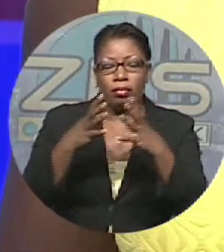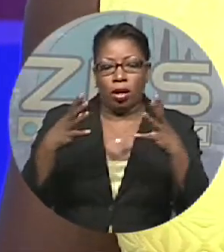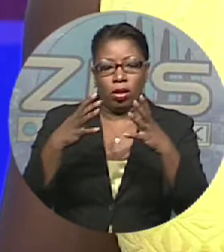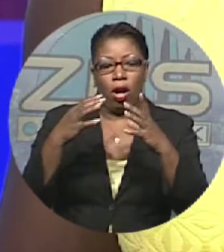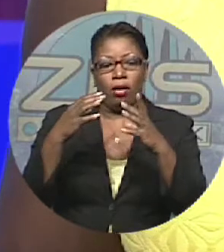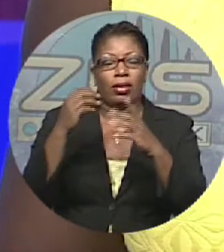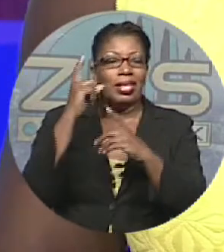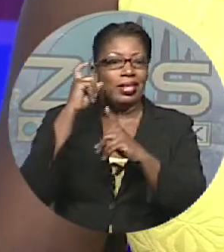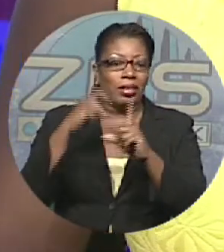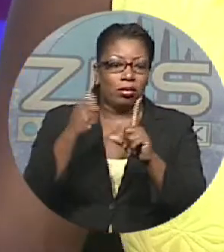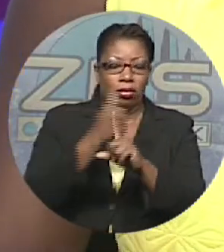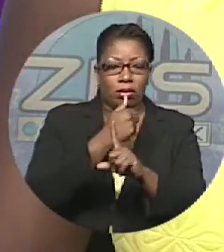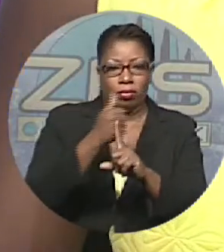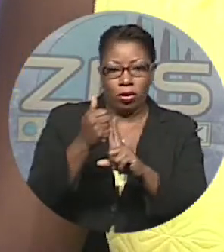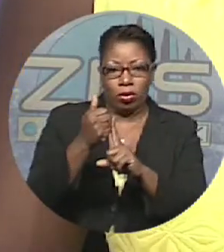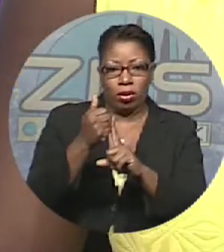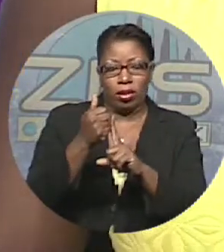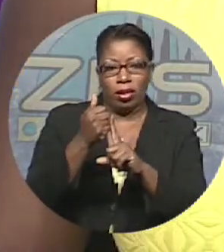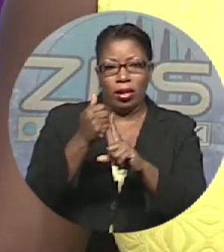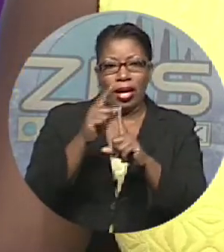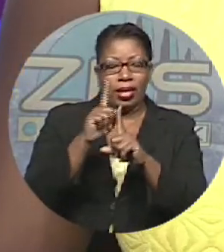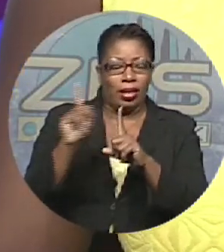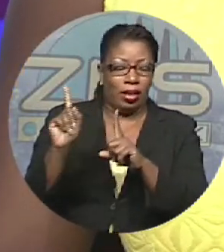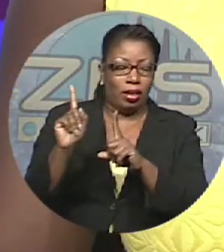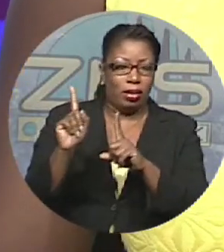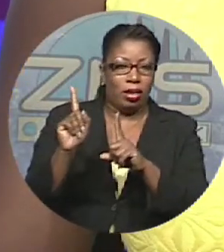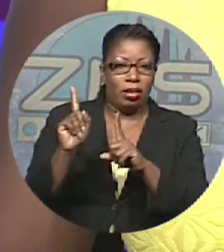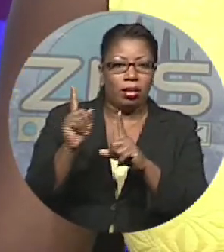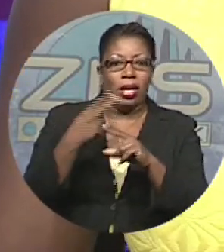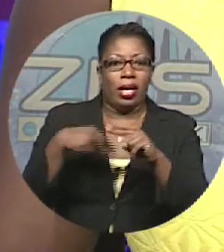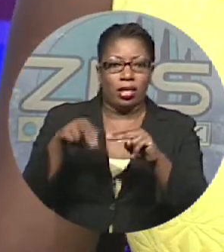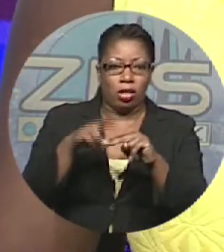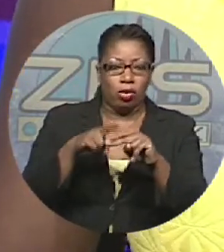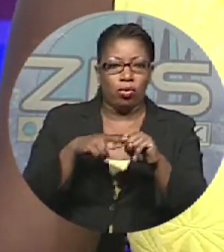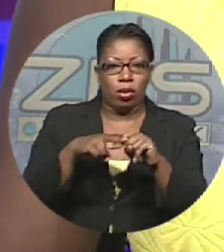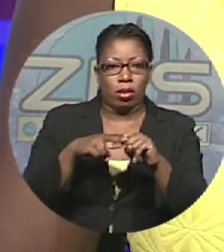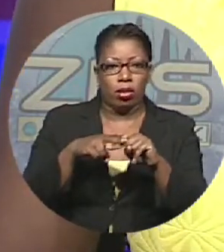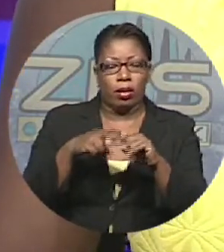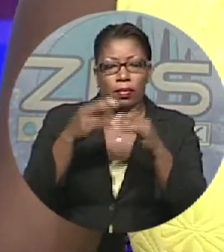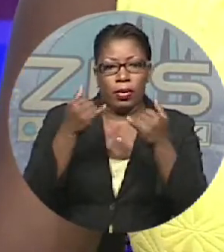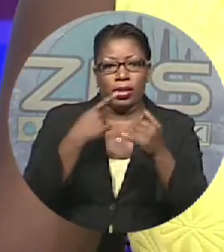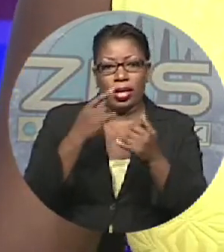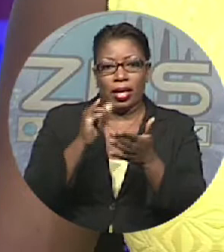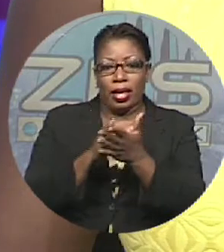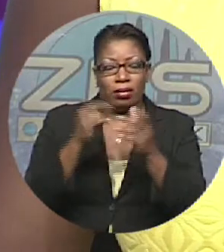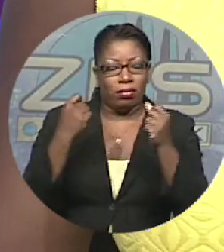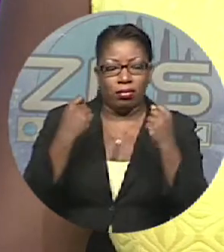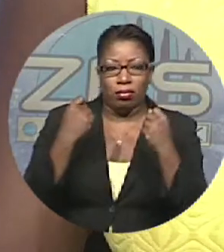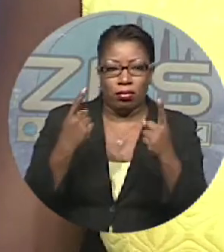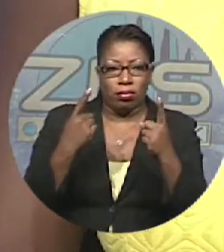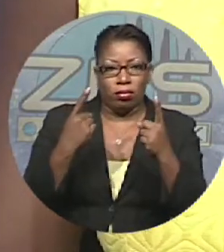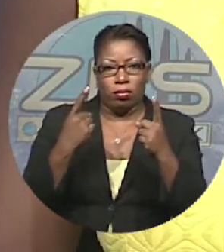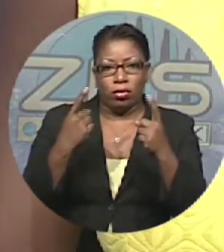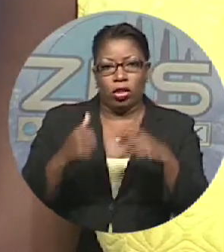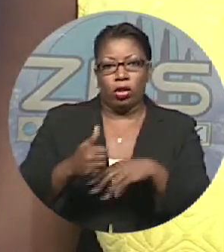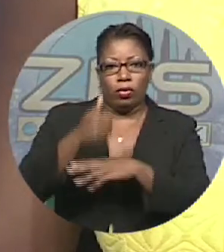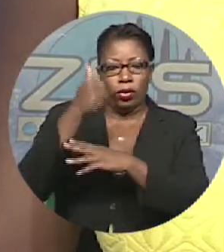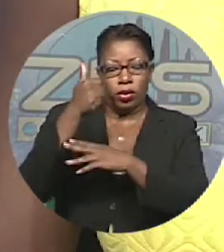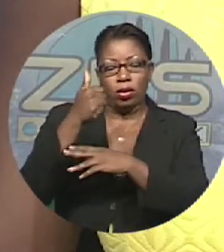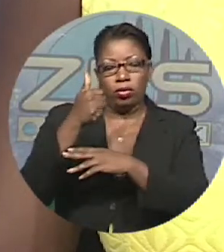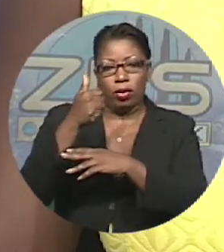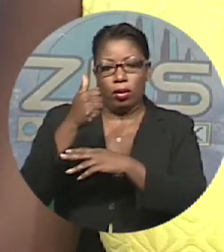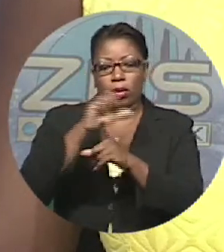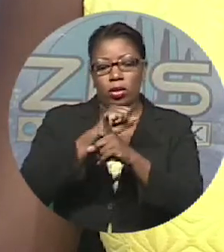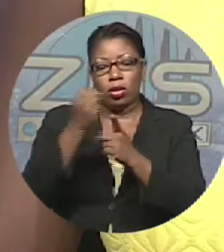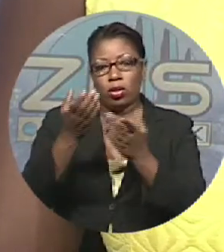and neglect continue to rise in the country, and officials are now calling the state of affairs alarming. Today, officials at the Department of